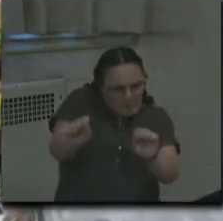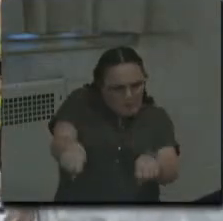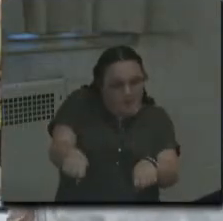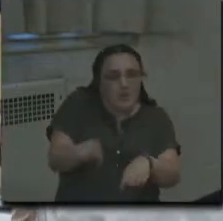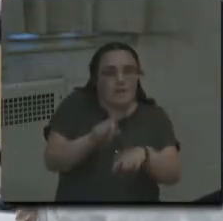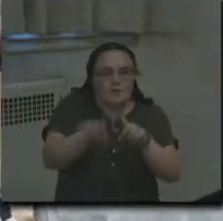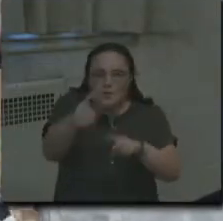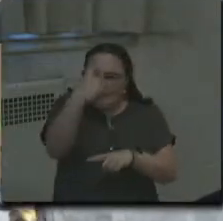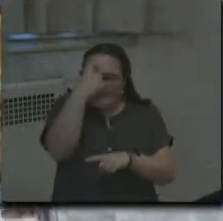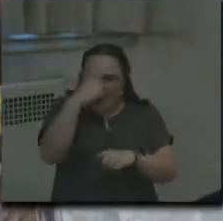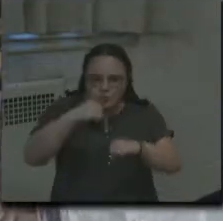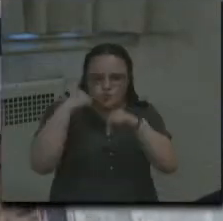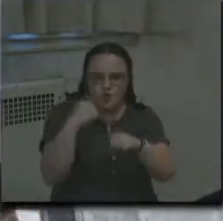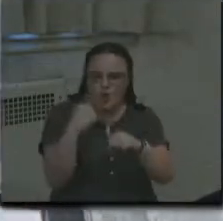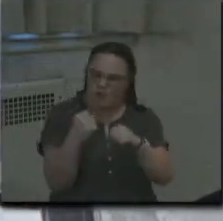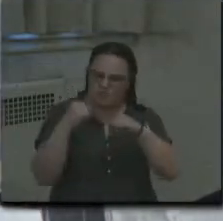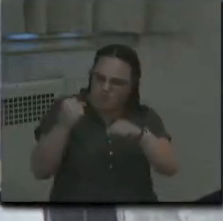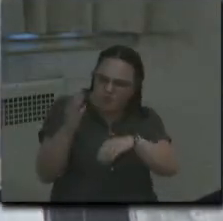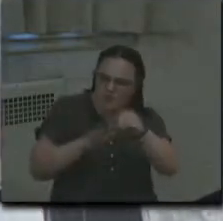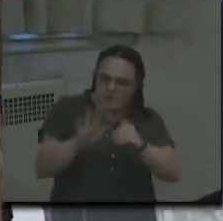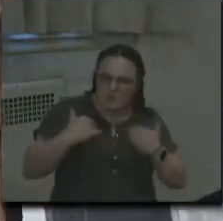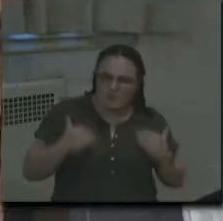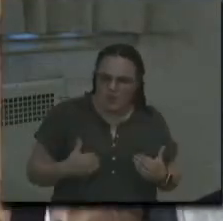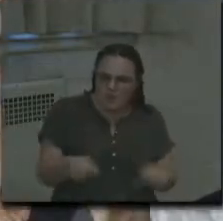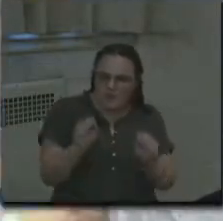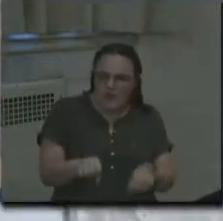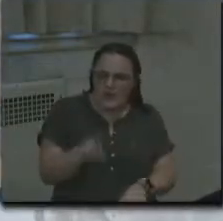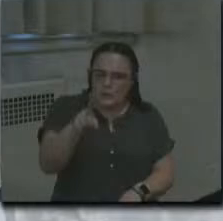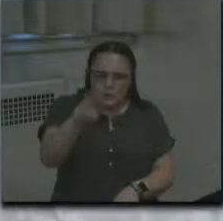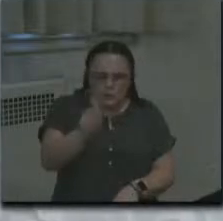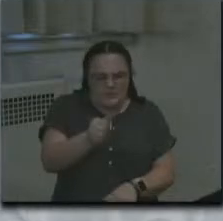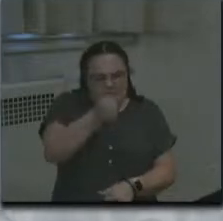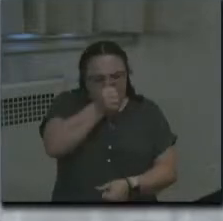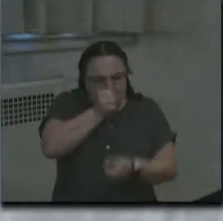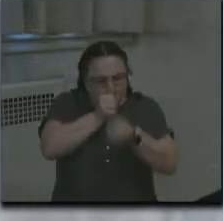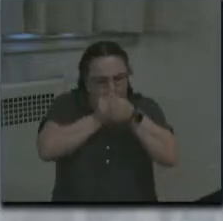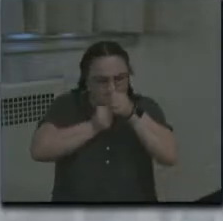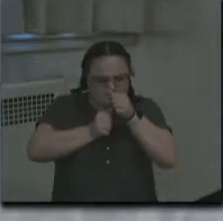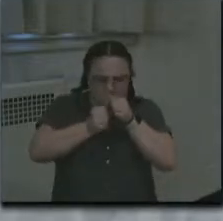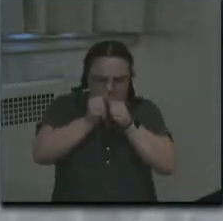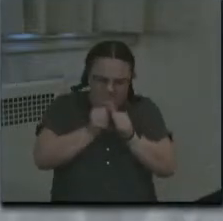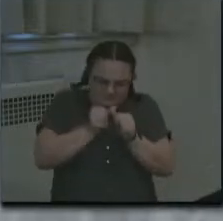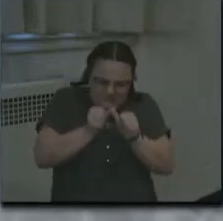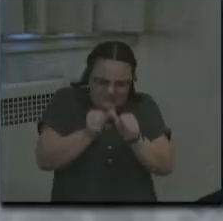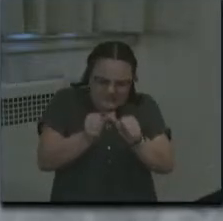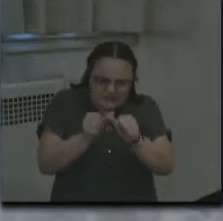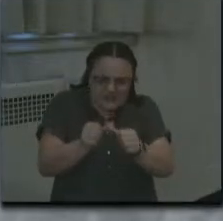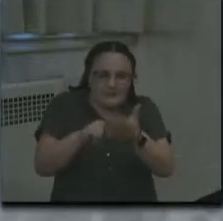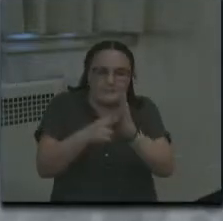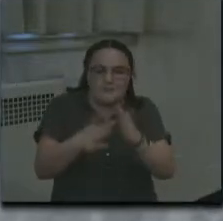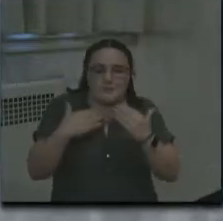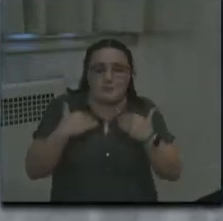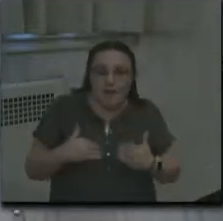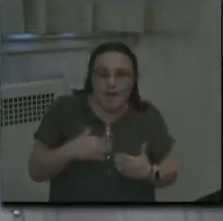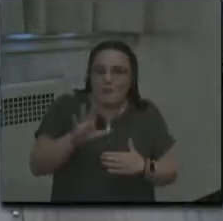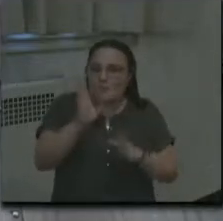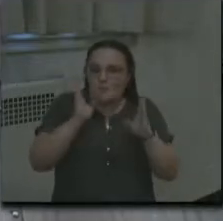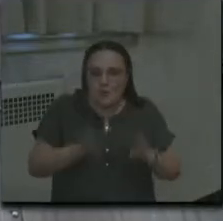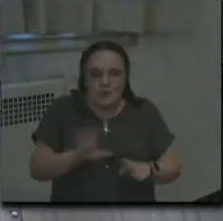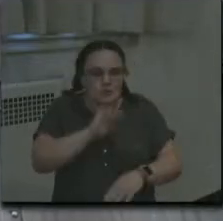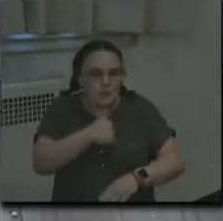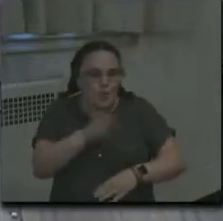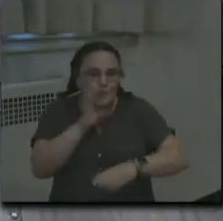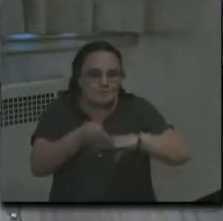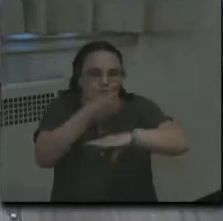their mind is stronger than their body, and their will to push through the hard times will make them a better person in the long run. So it's a